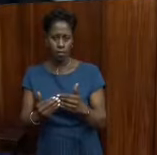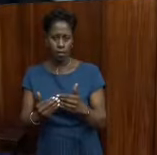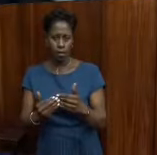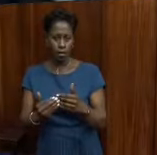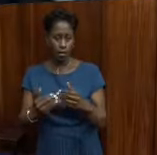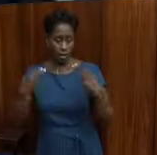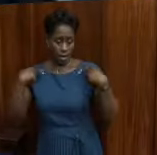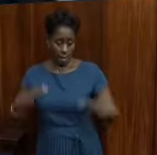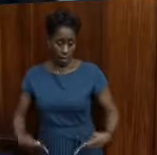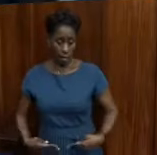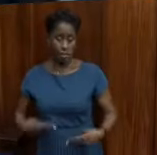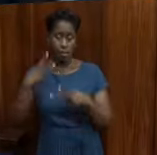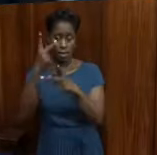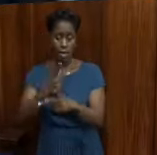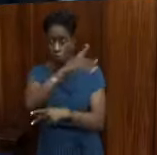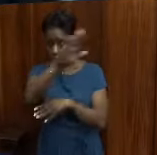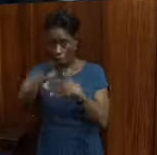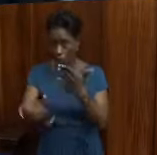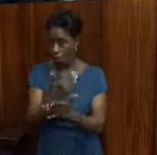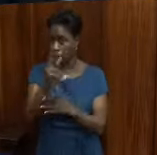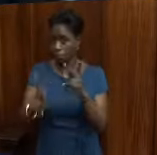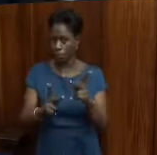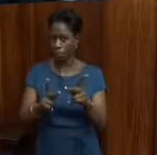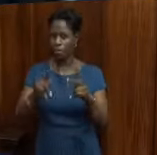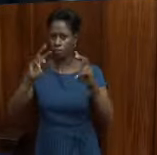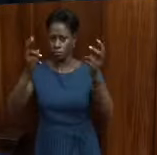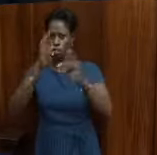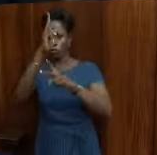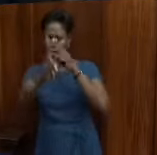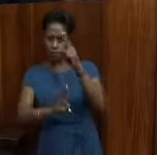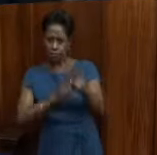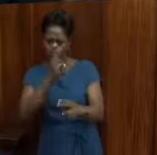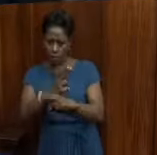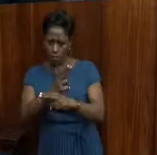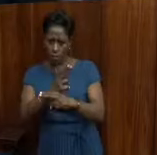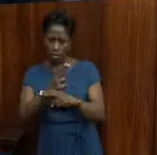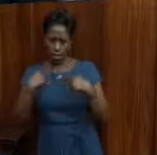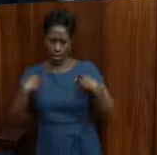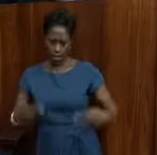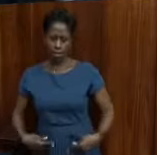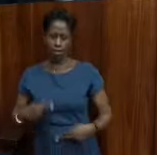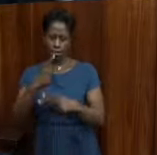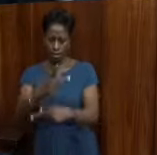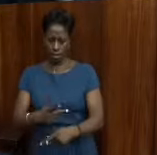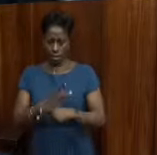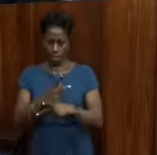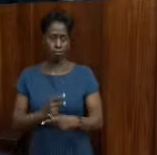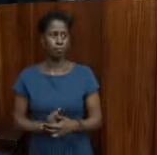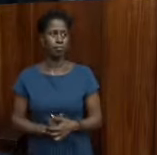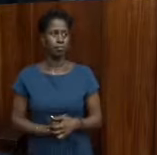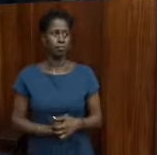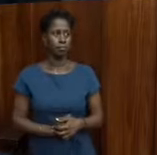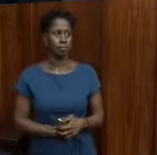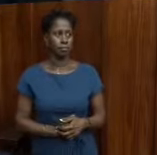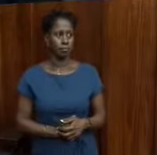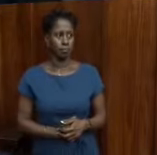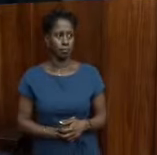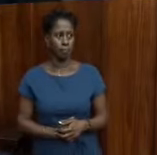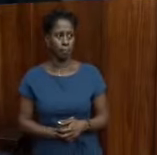health care. The initial health services provided under under our UHC have